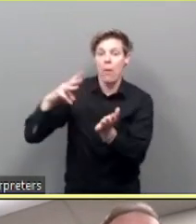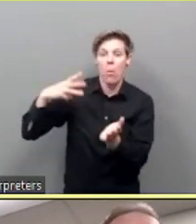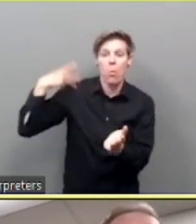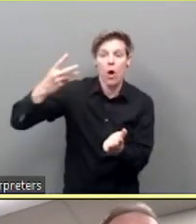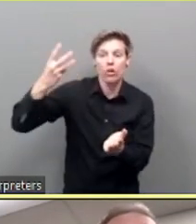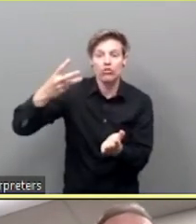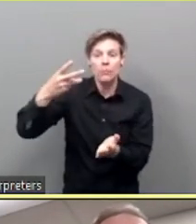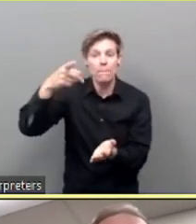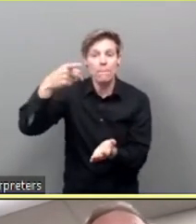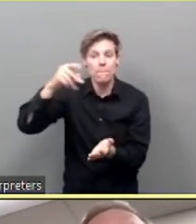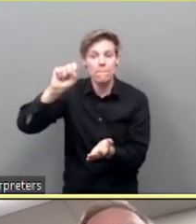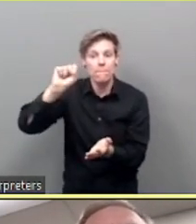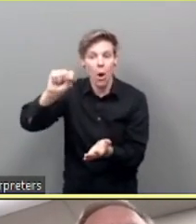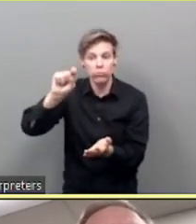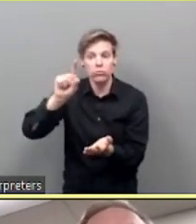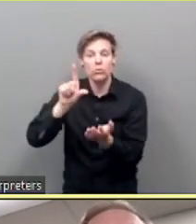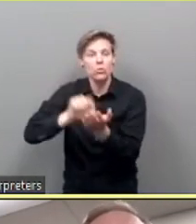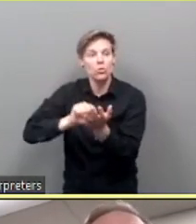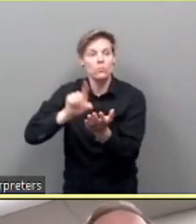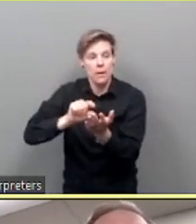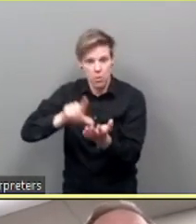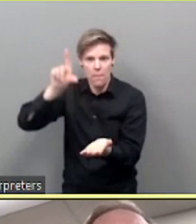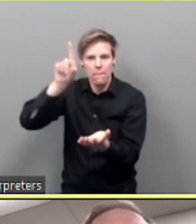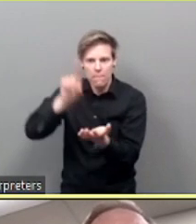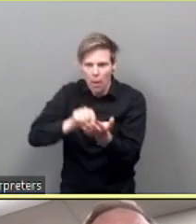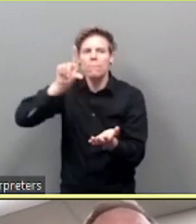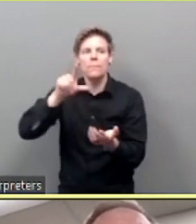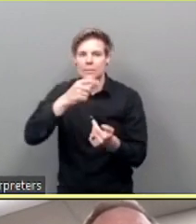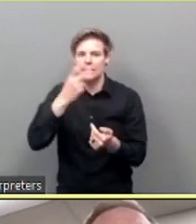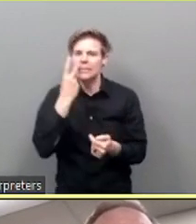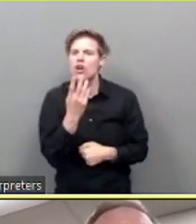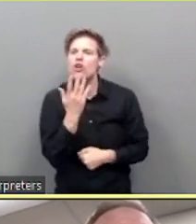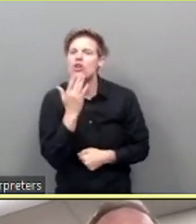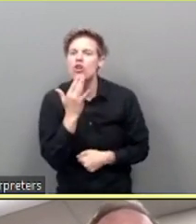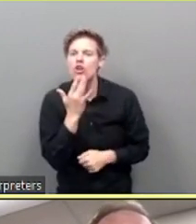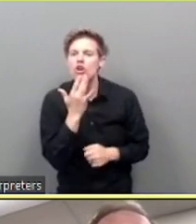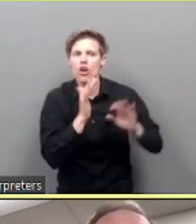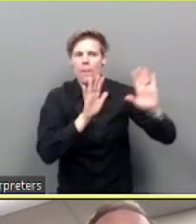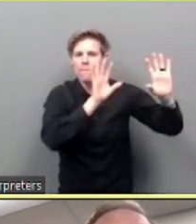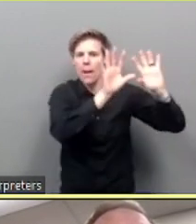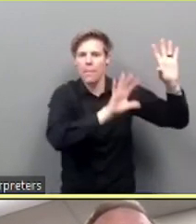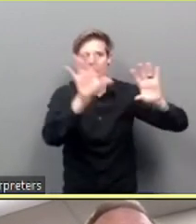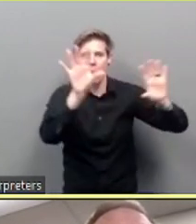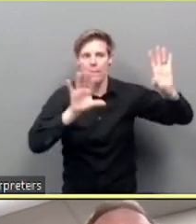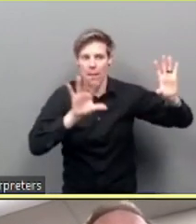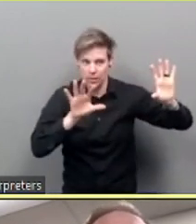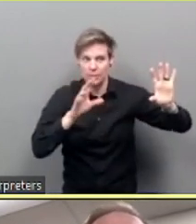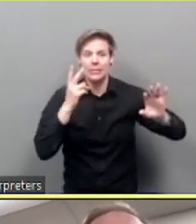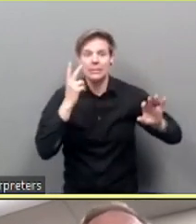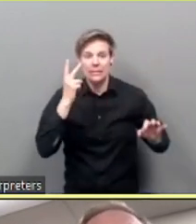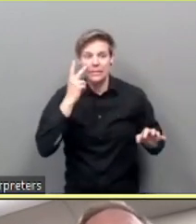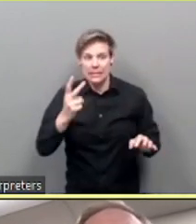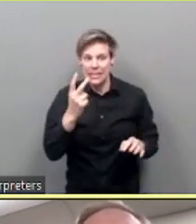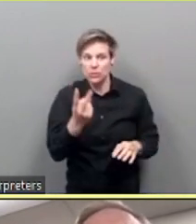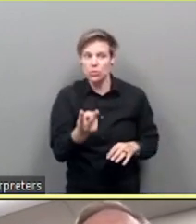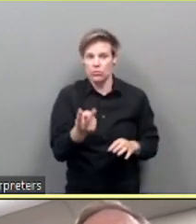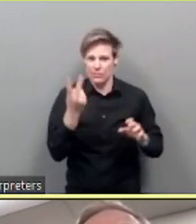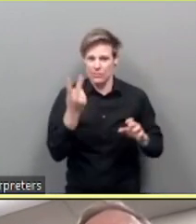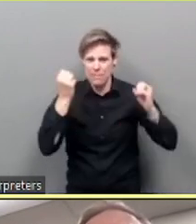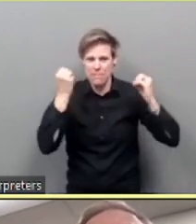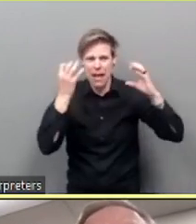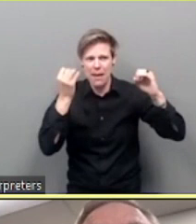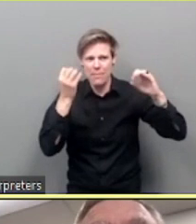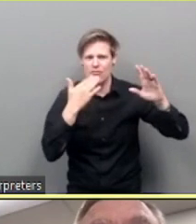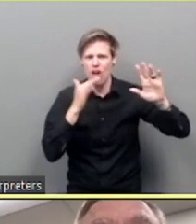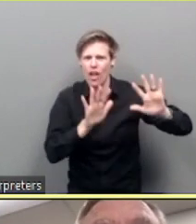a colored map. And I find these 2-axis color maps difficult to interpret